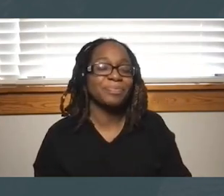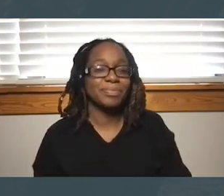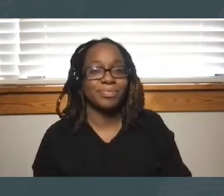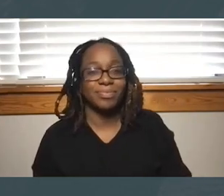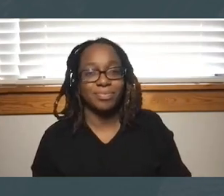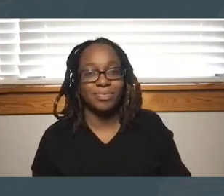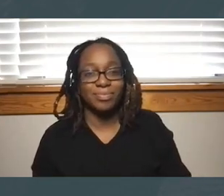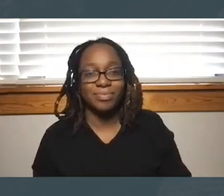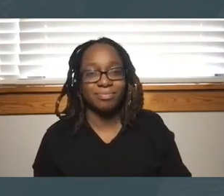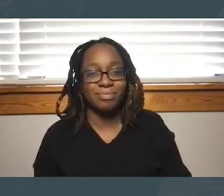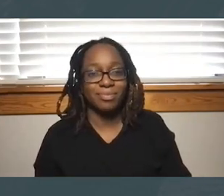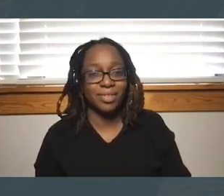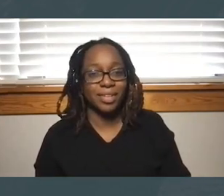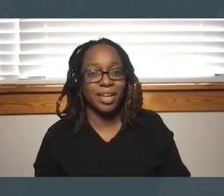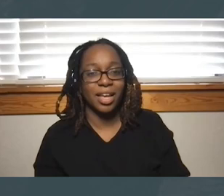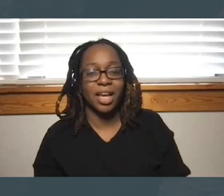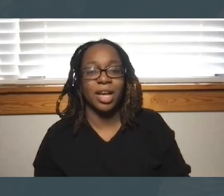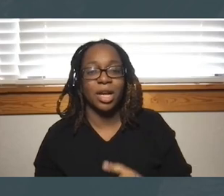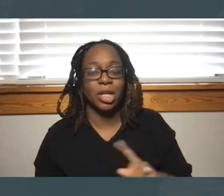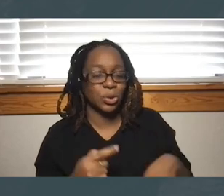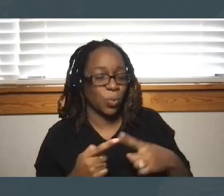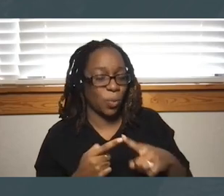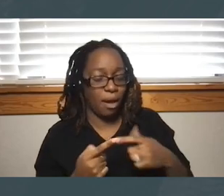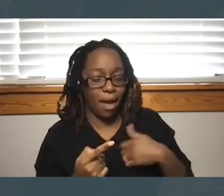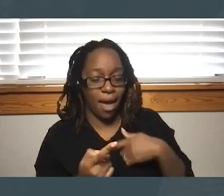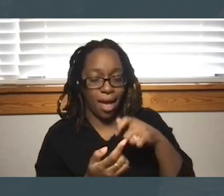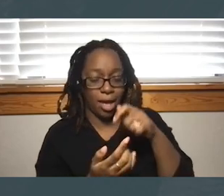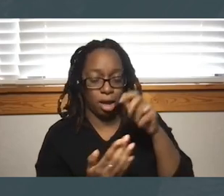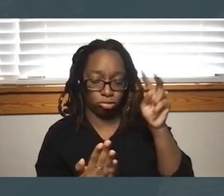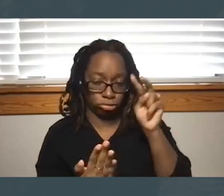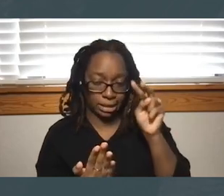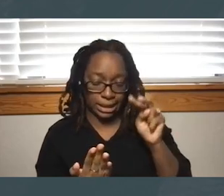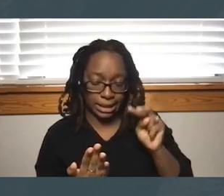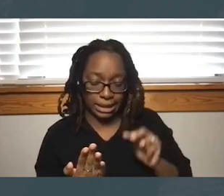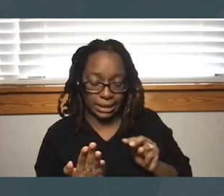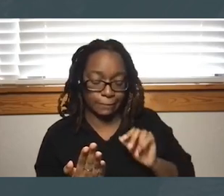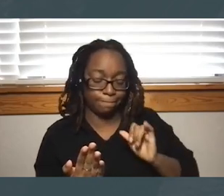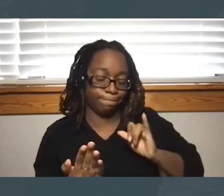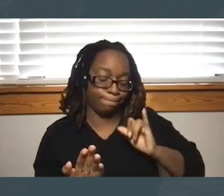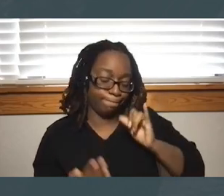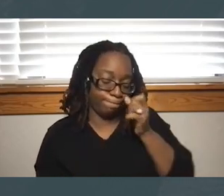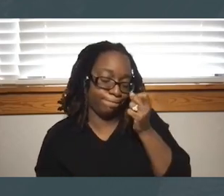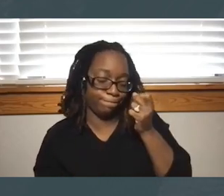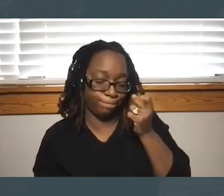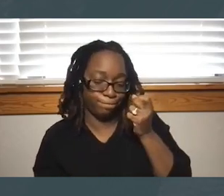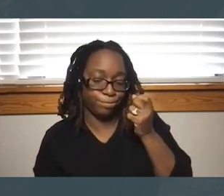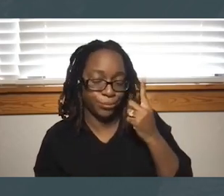And I think reading that, you know, made me aware of